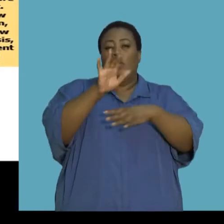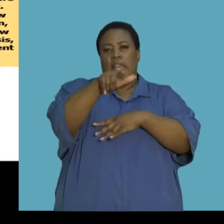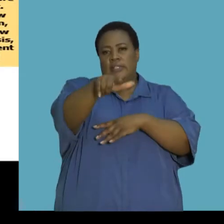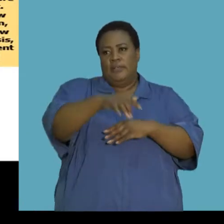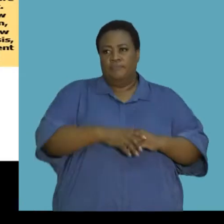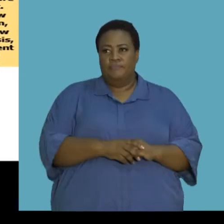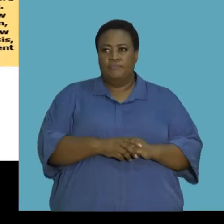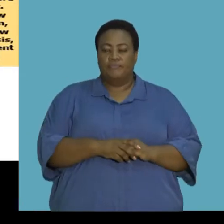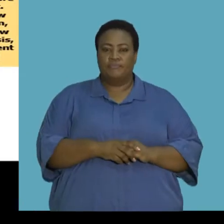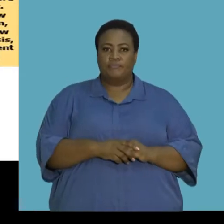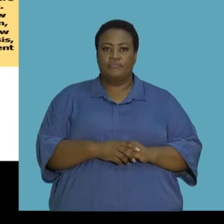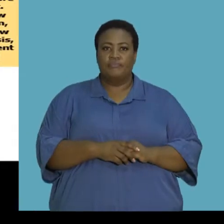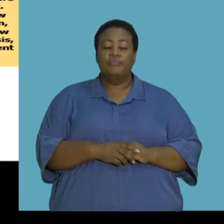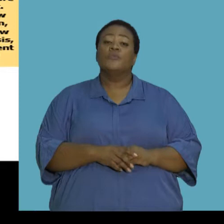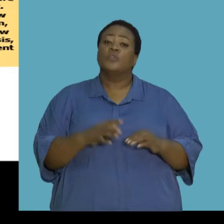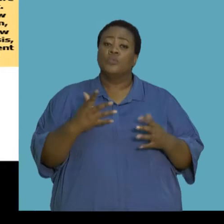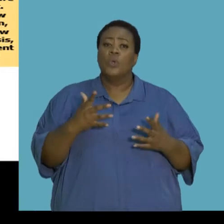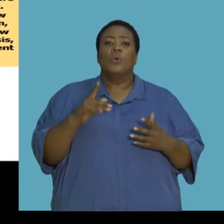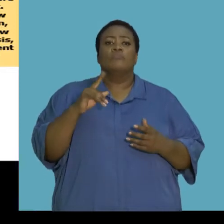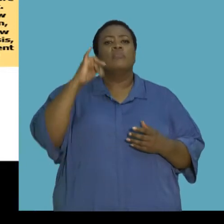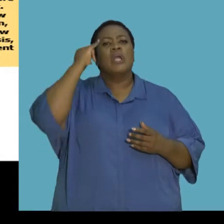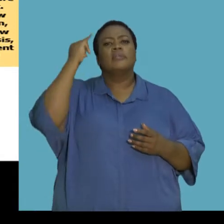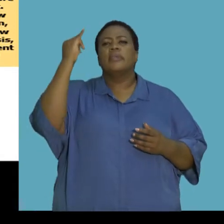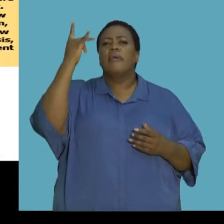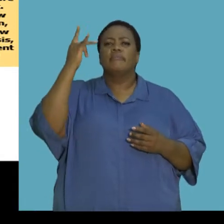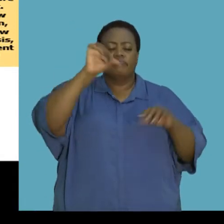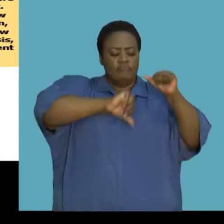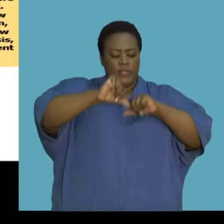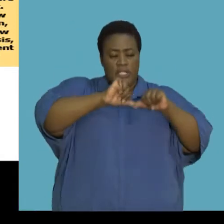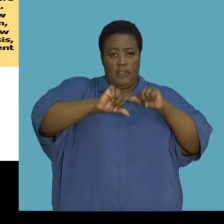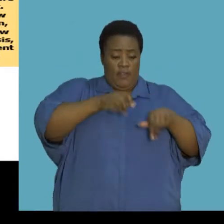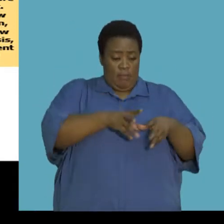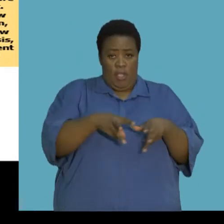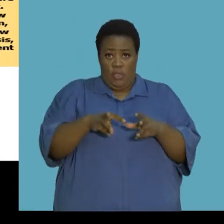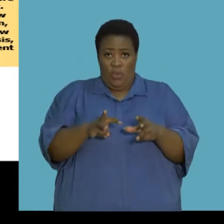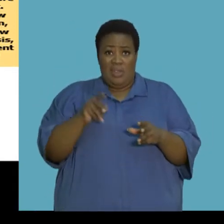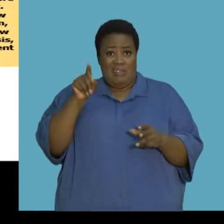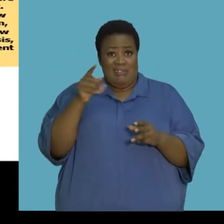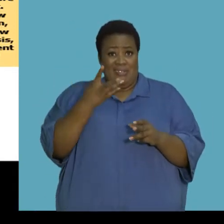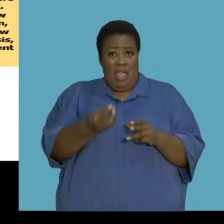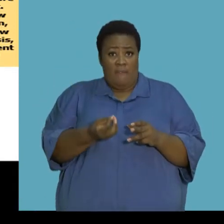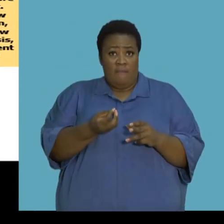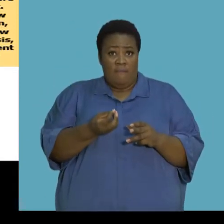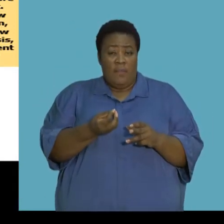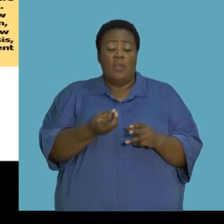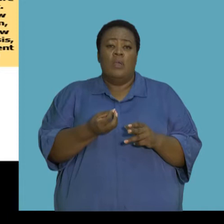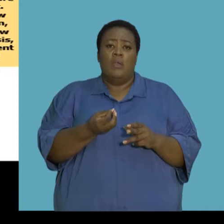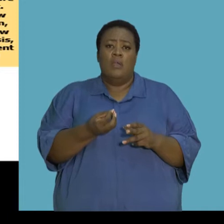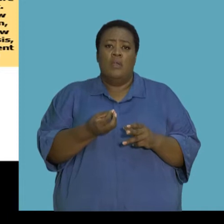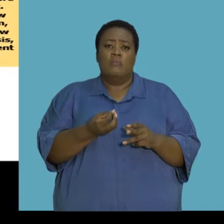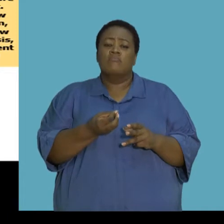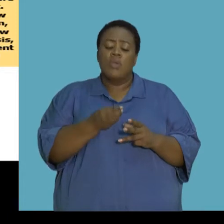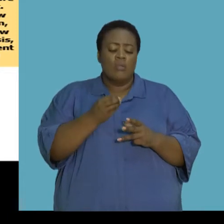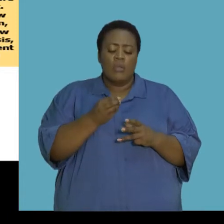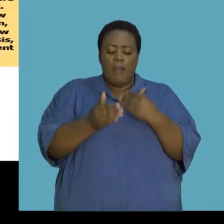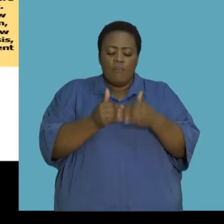Let's look at the concept behind scientific method. And in this illustration, I have essentially laid out the